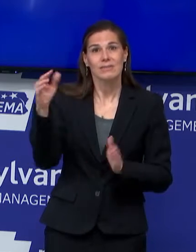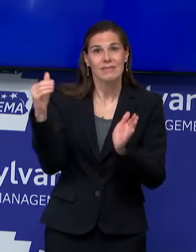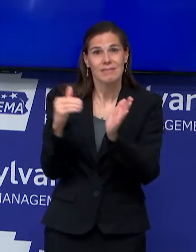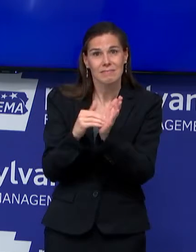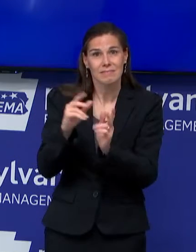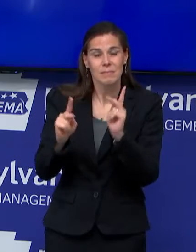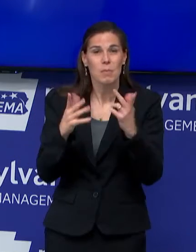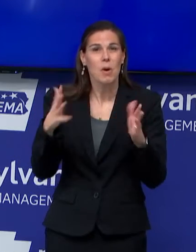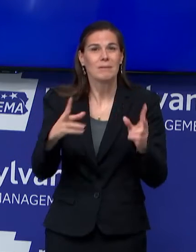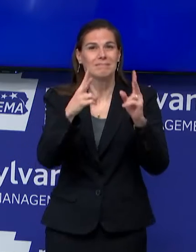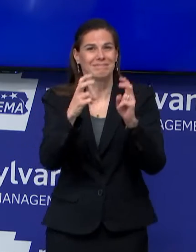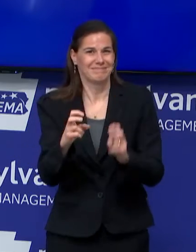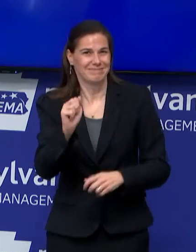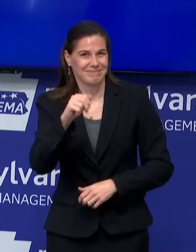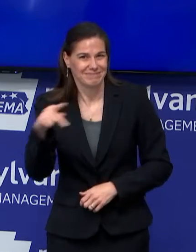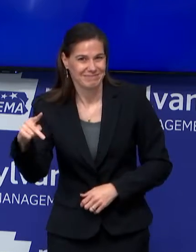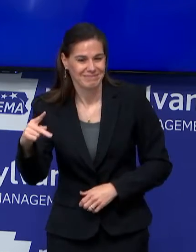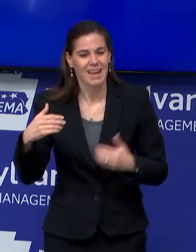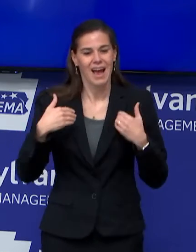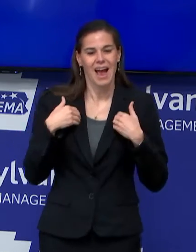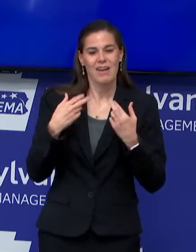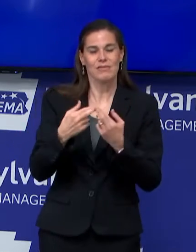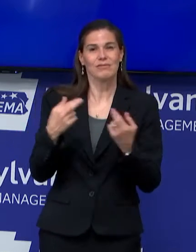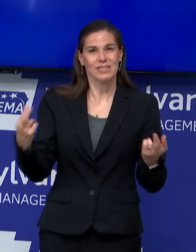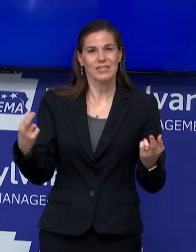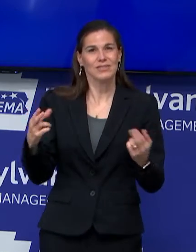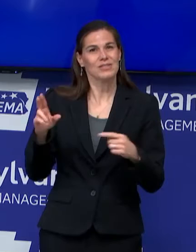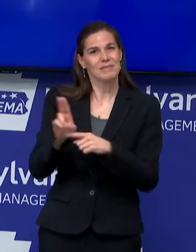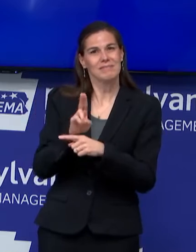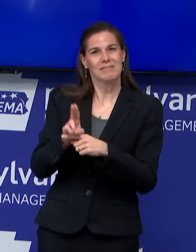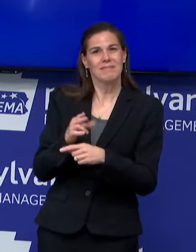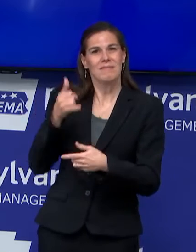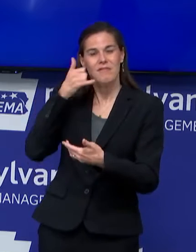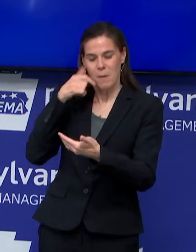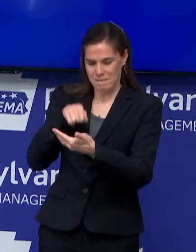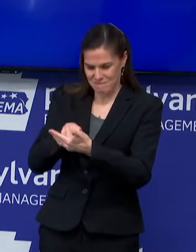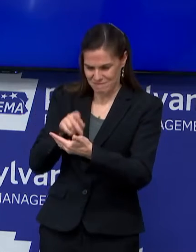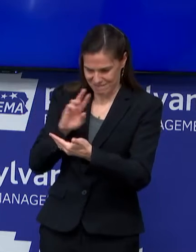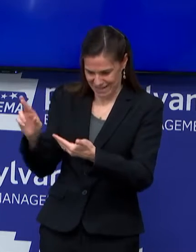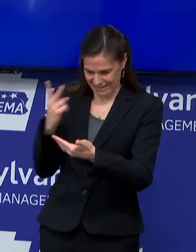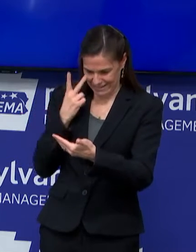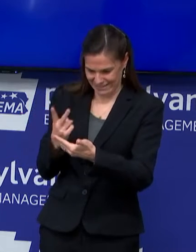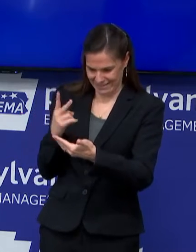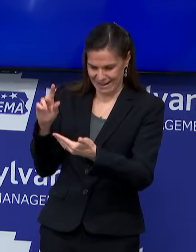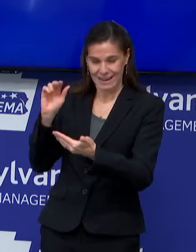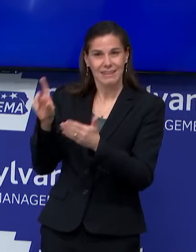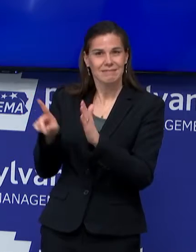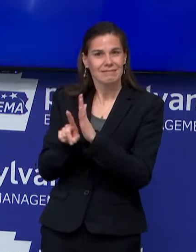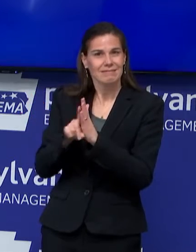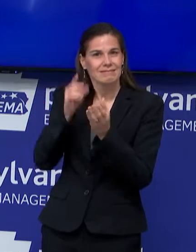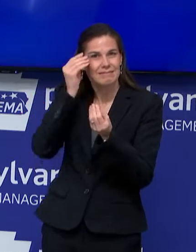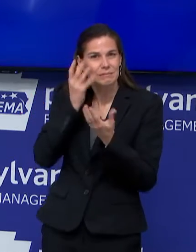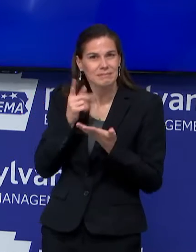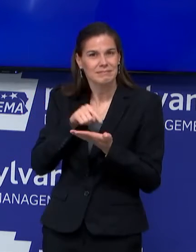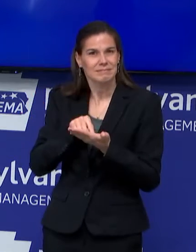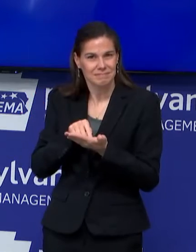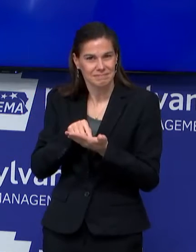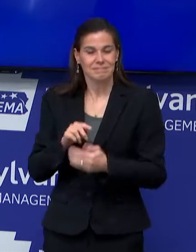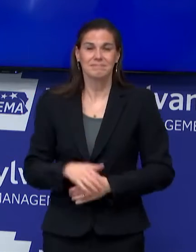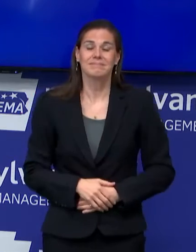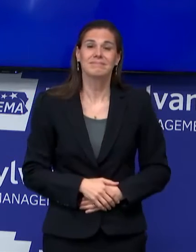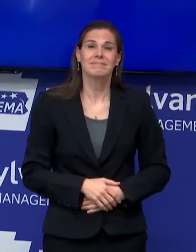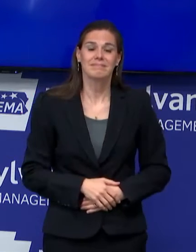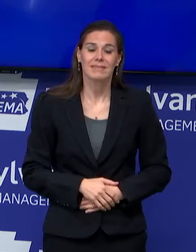COVID-19 resources through the convenience of their smartphone. COVID Alert PA continues to be a valuable resource in our fight